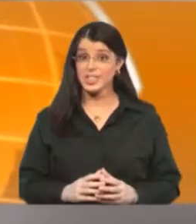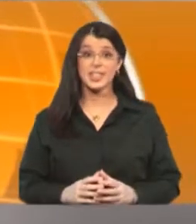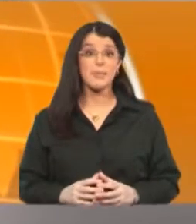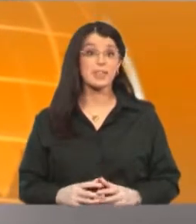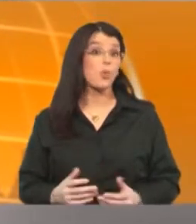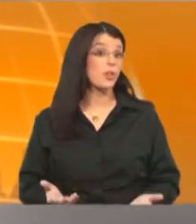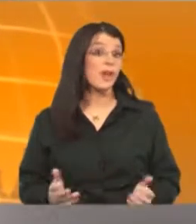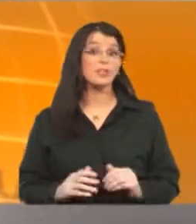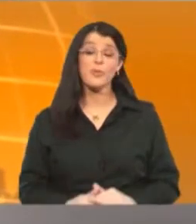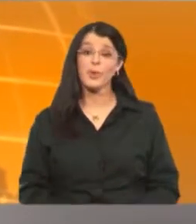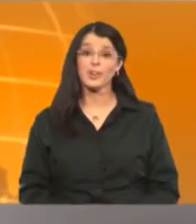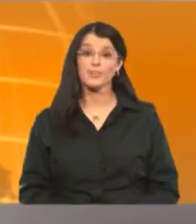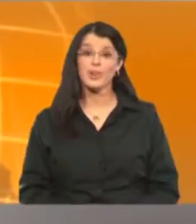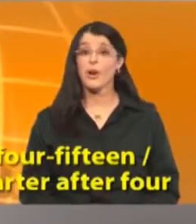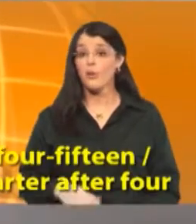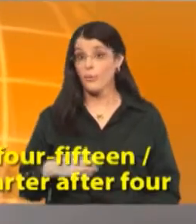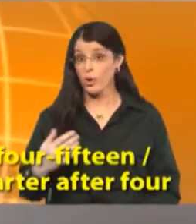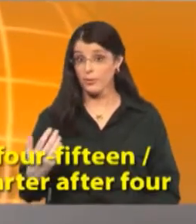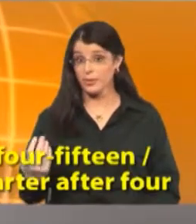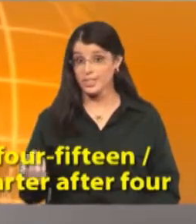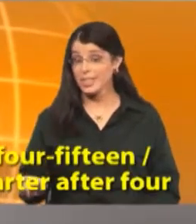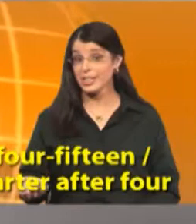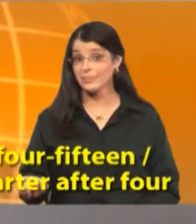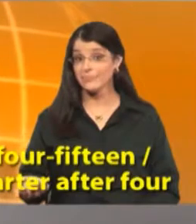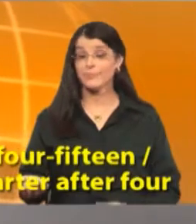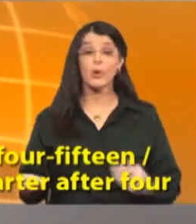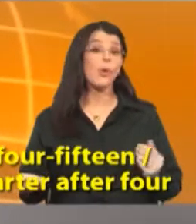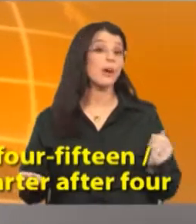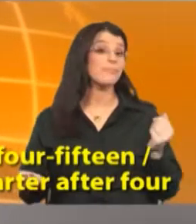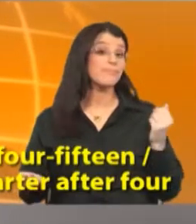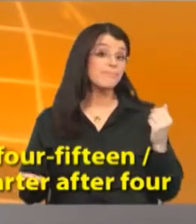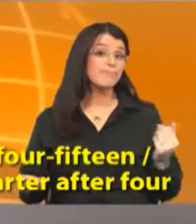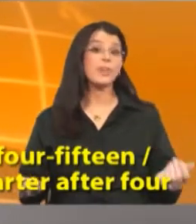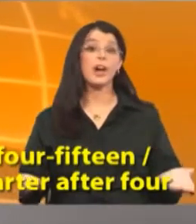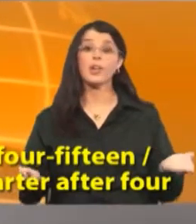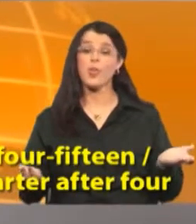4:15 is the same as 4:15. 4:15 or